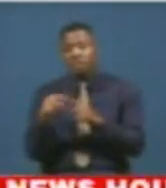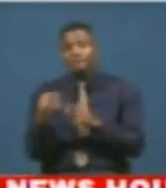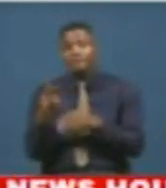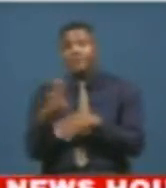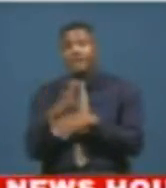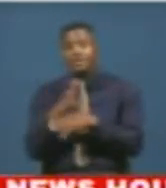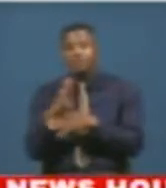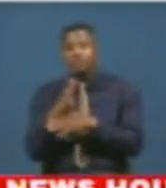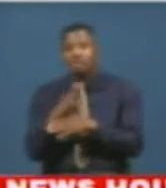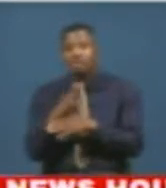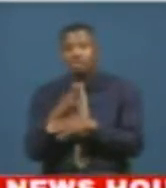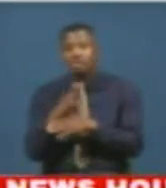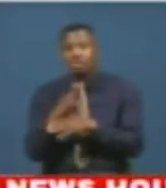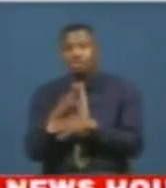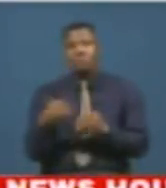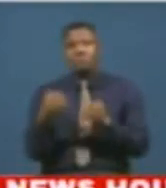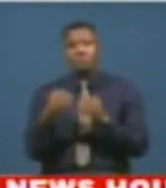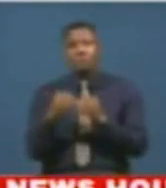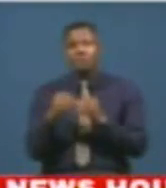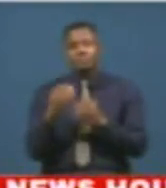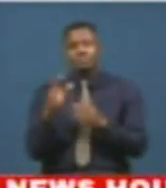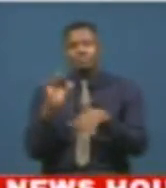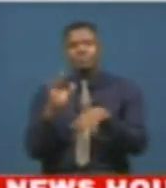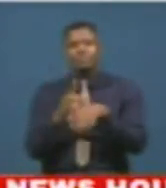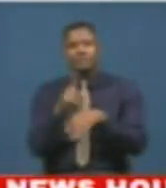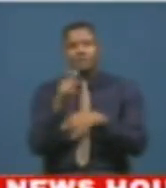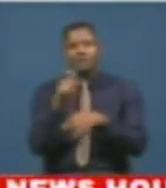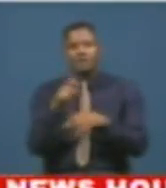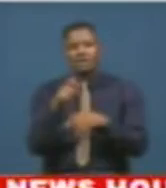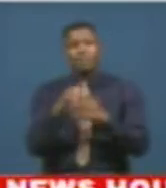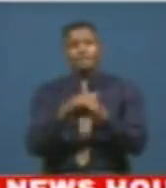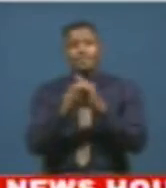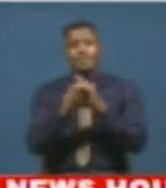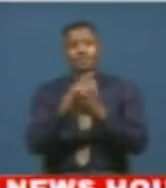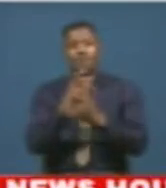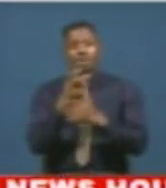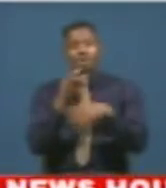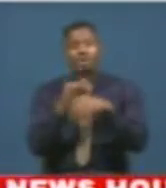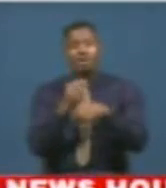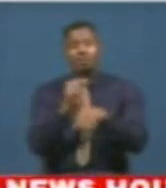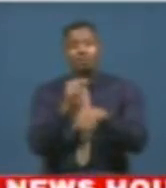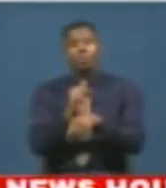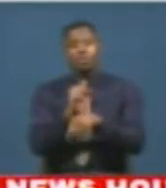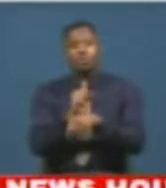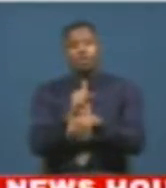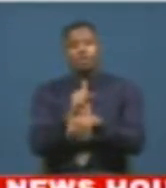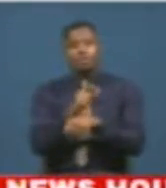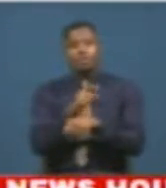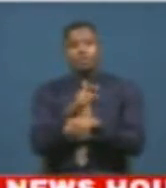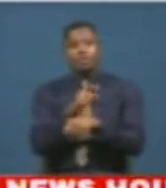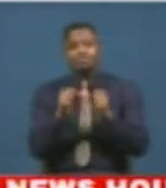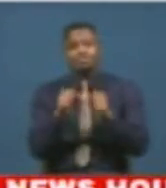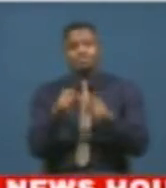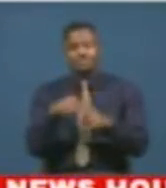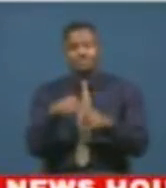businesses hardest hit by the pandemic, deserve to be appreciated for their hard work and dedication in these difficult